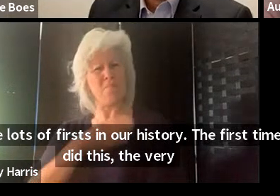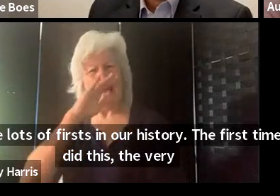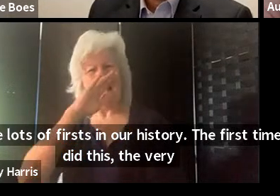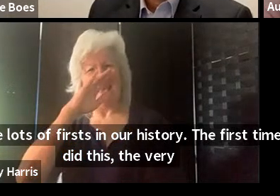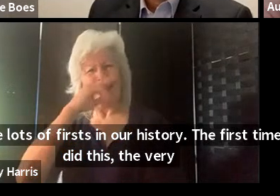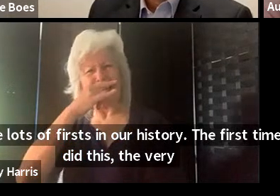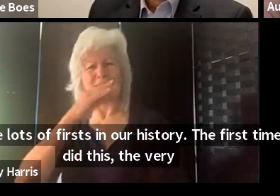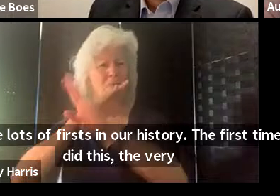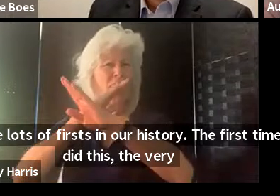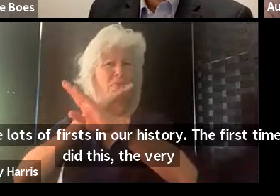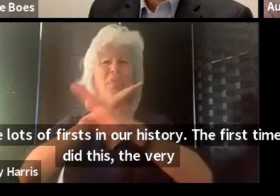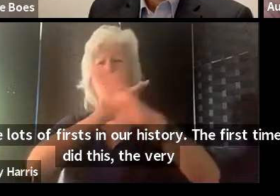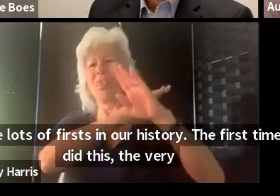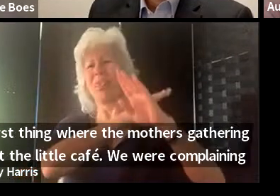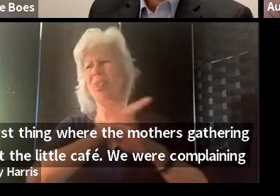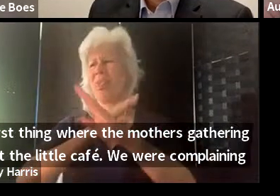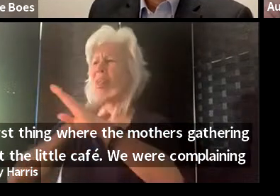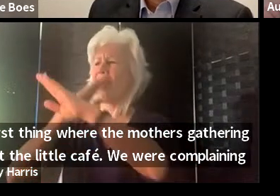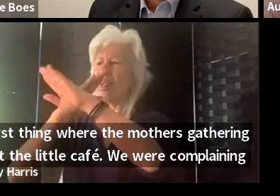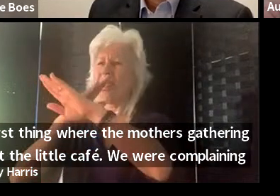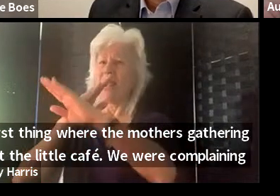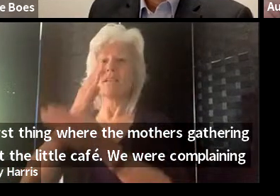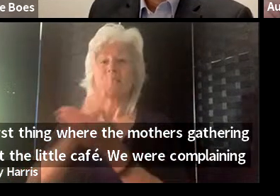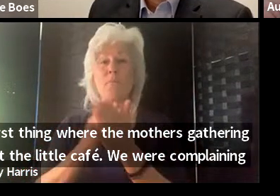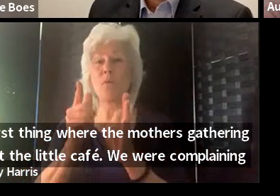Some of the barriers were in policies.